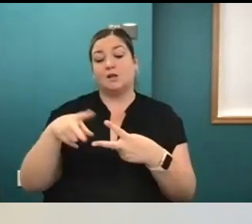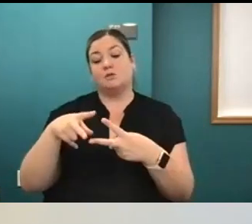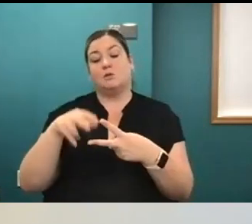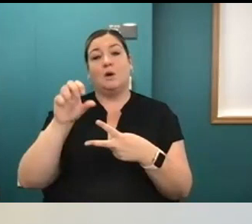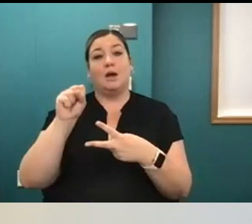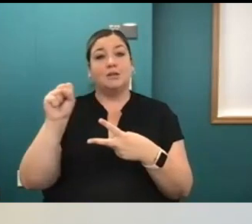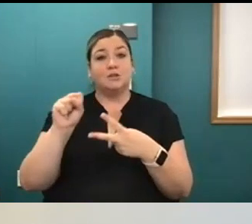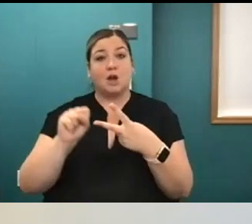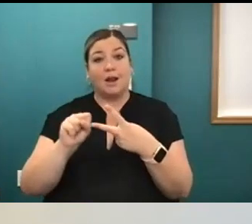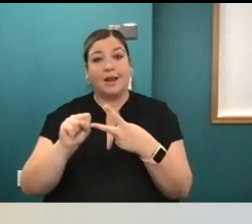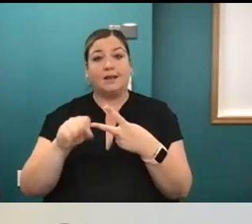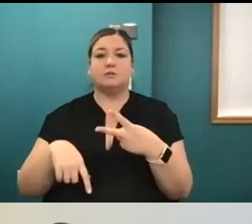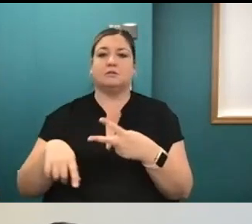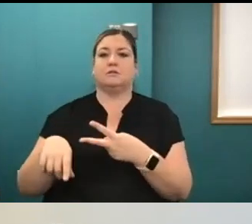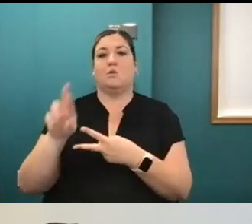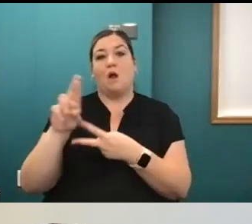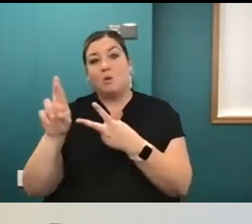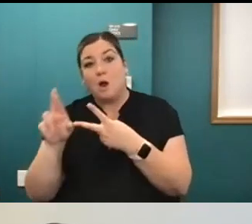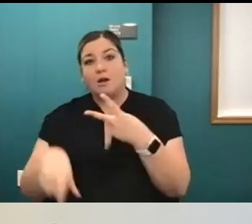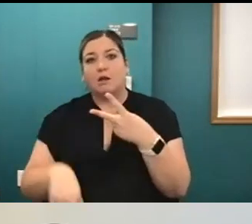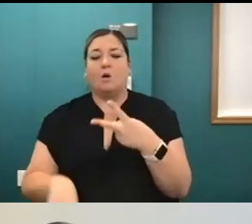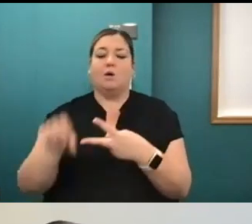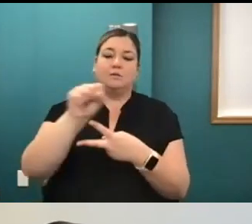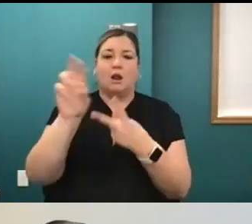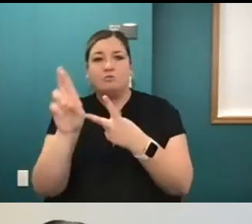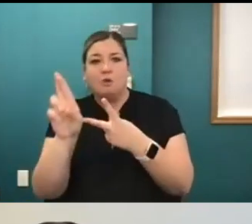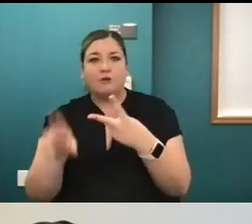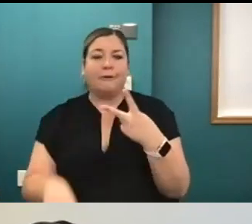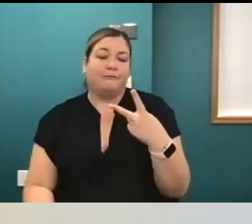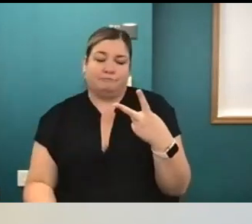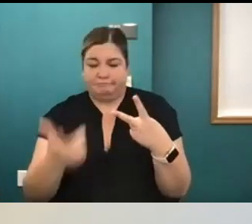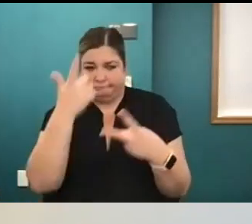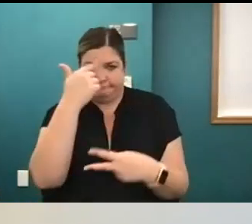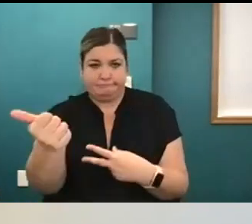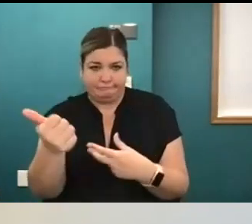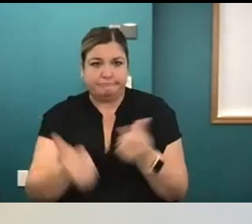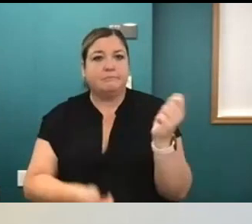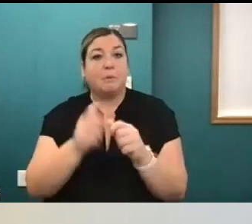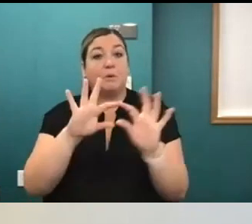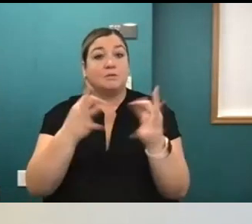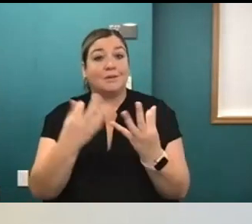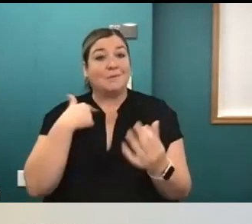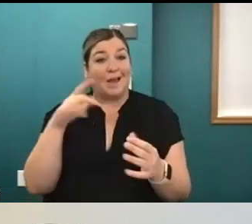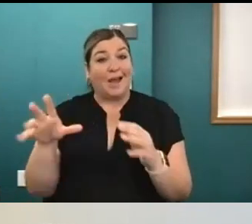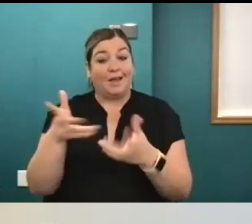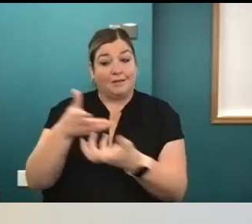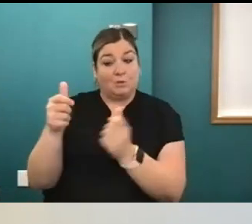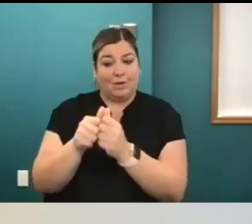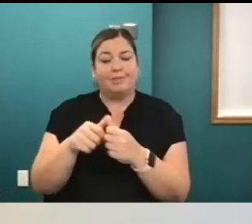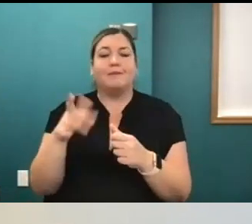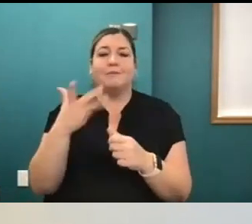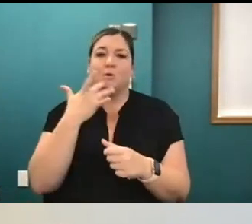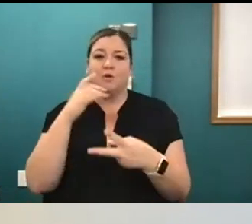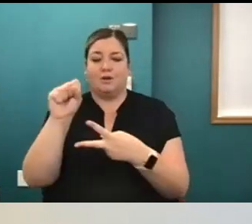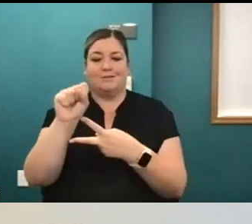2 Rondo 3s, or 1 of each. Most of the families that I've worked with do choose 1 of each, so they have